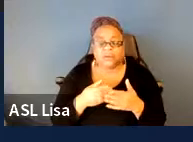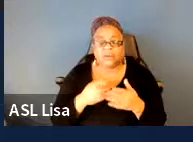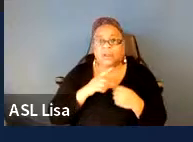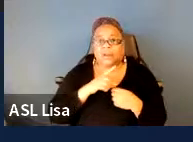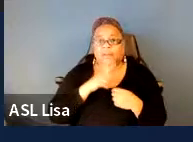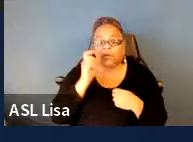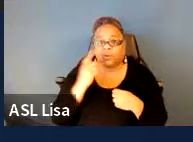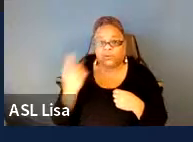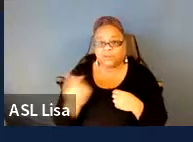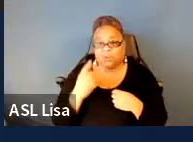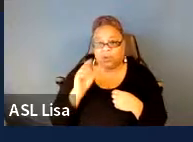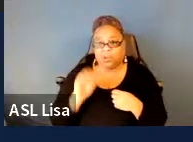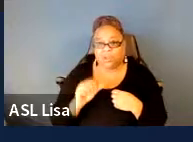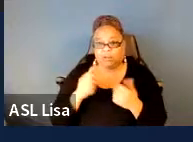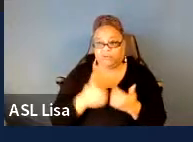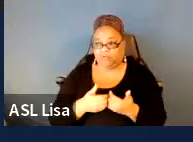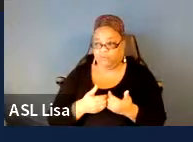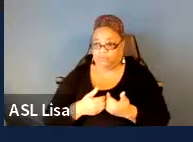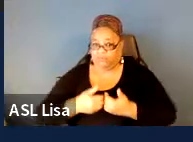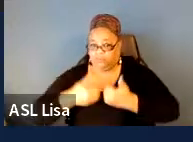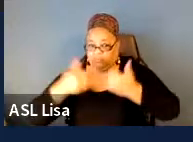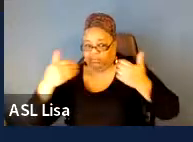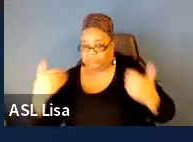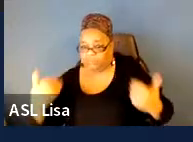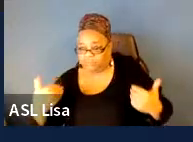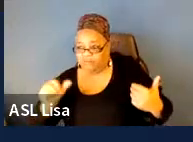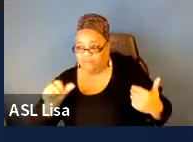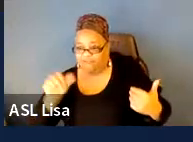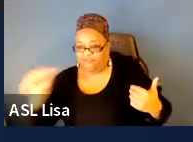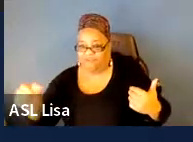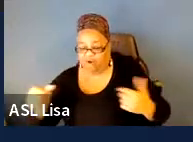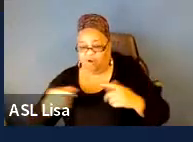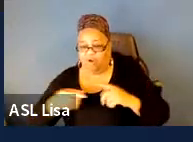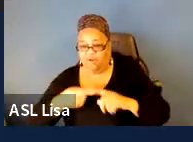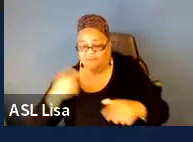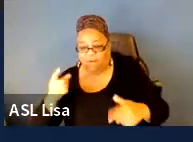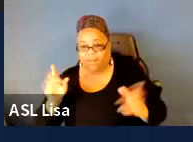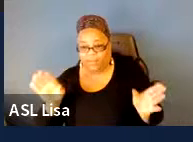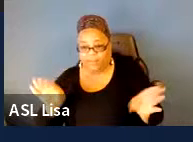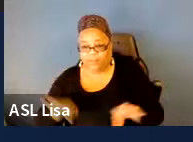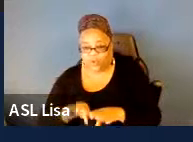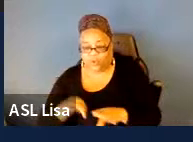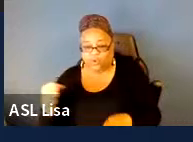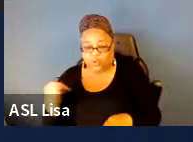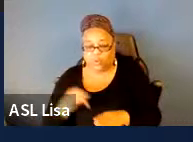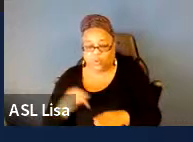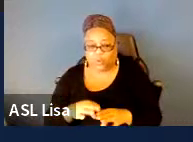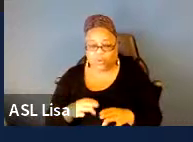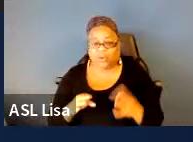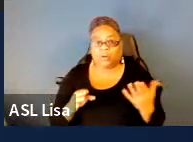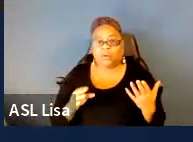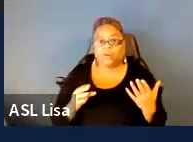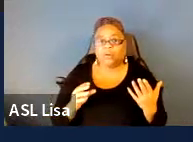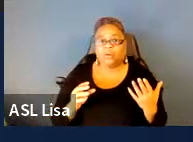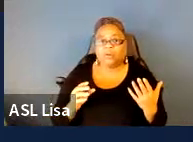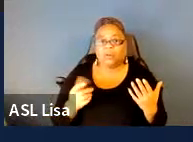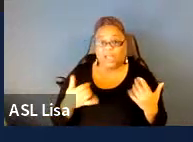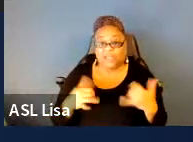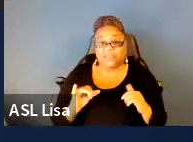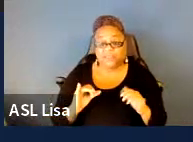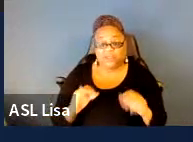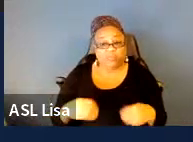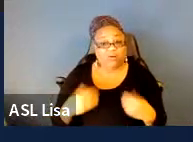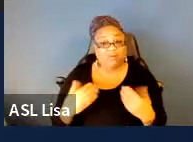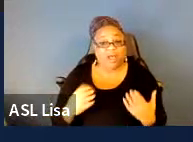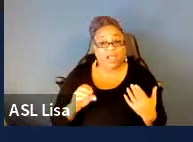put it kind of far away from the latch side of the door, or any side of the door for that matter, and still provide that clear